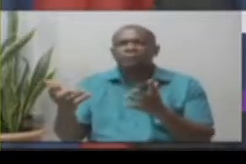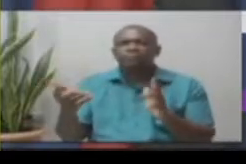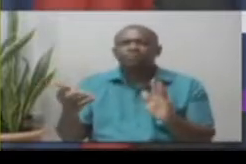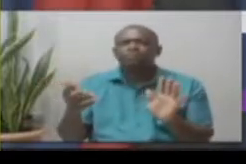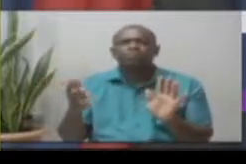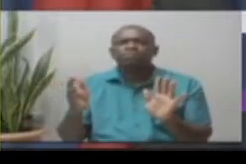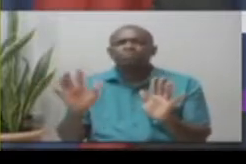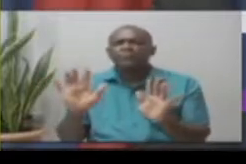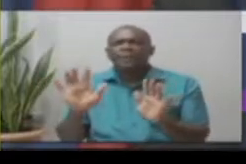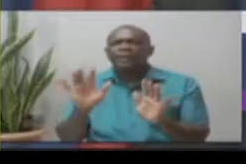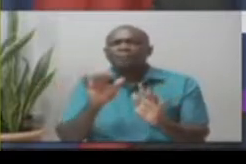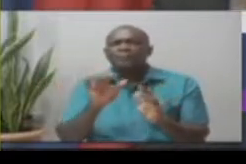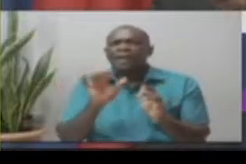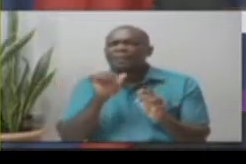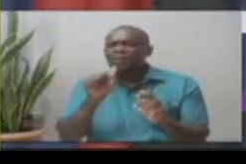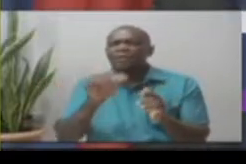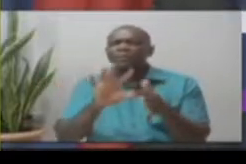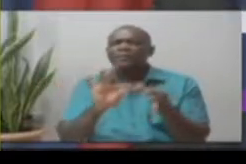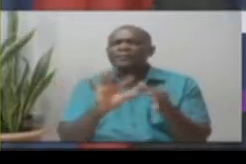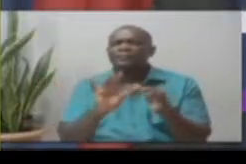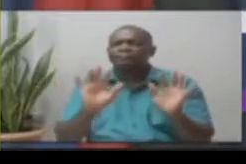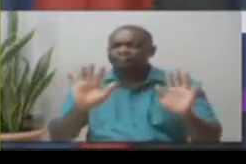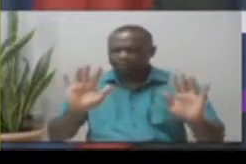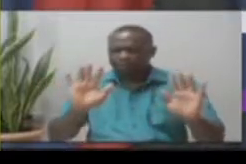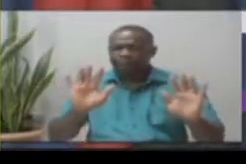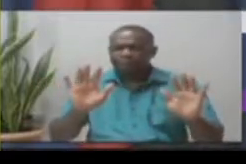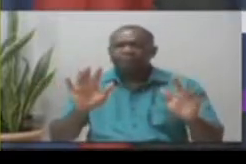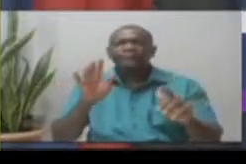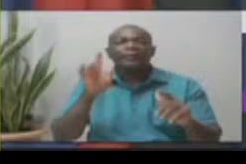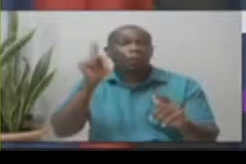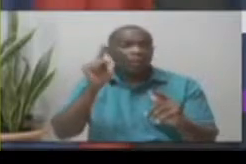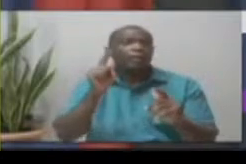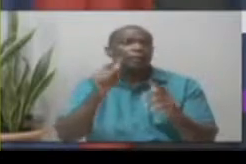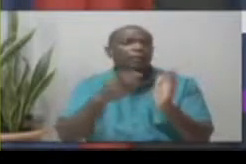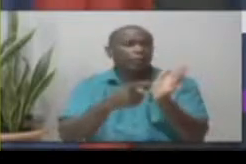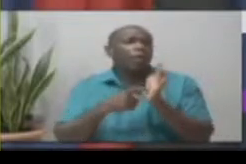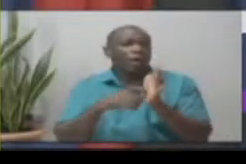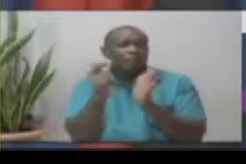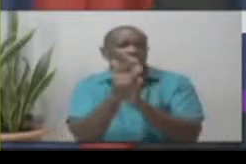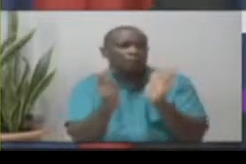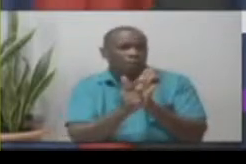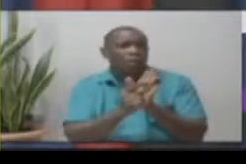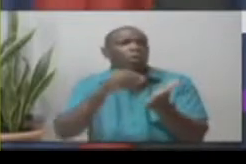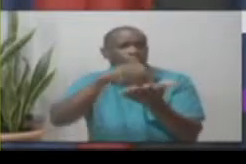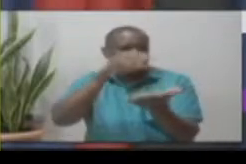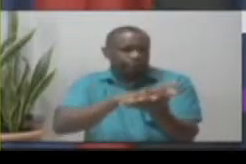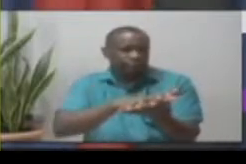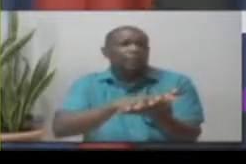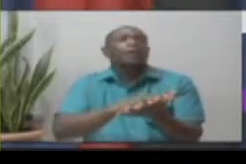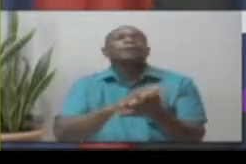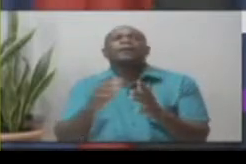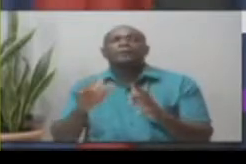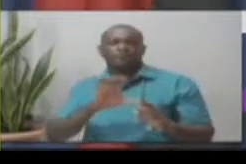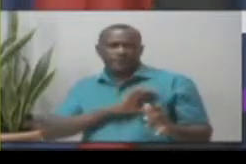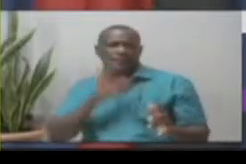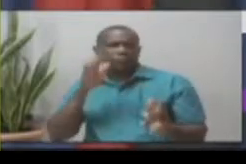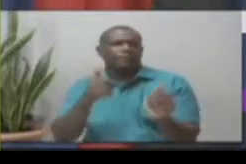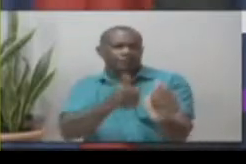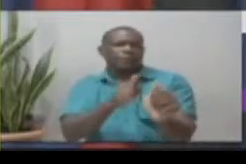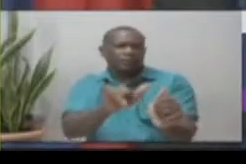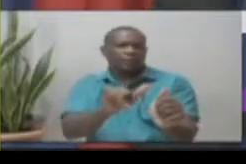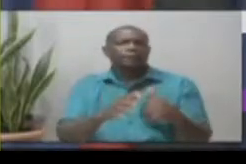say. The requirement's going to come out in law, and then the law enforcement will follow that, because I see the